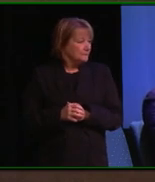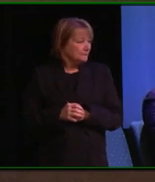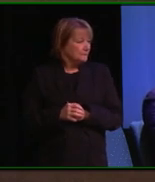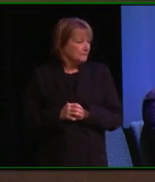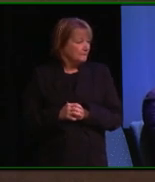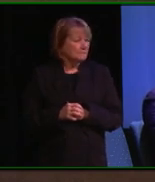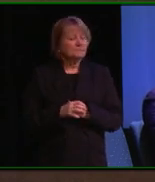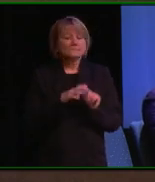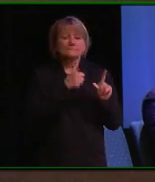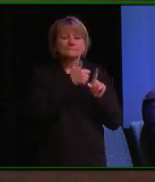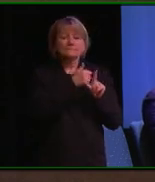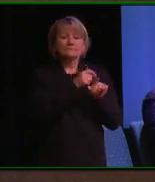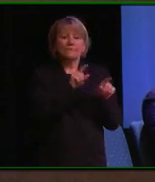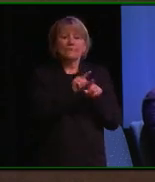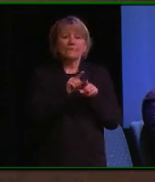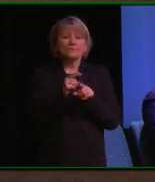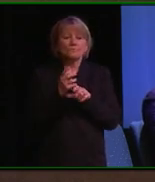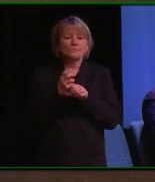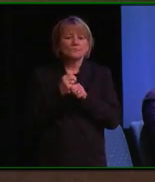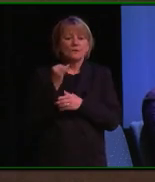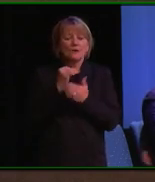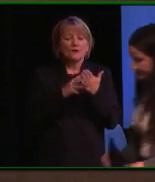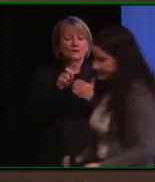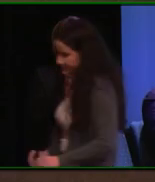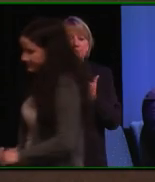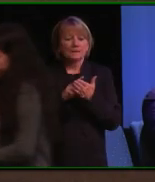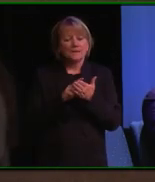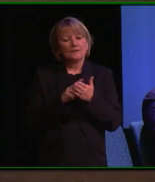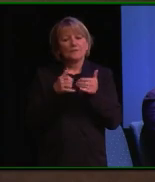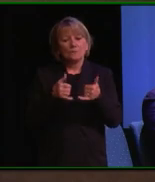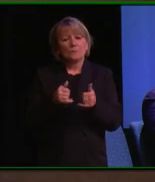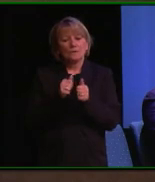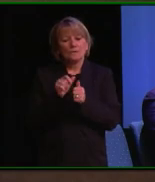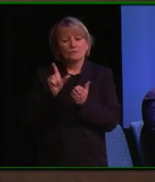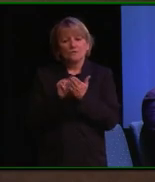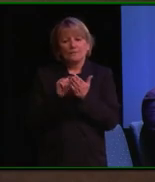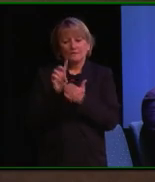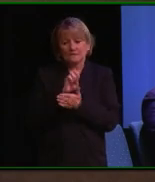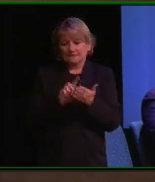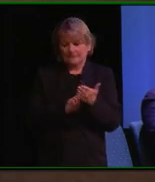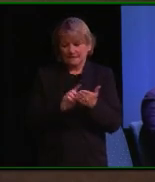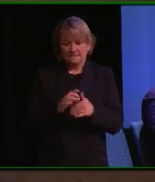Jamie is also the recipient of the Art and Design Award, Graphic Design.